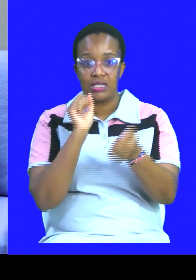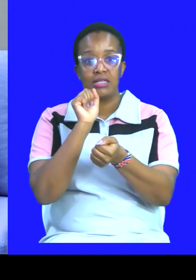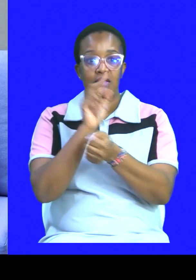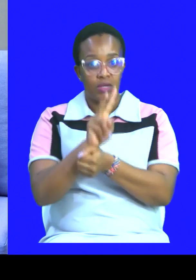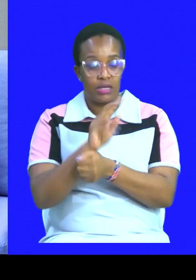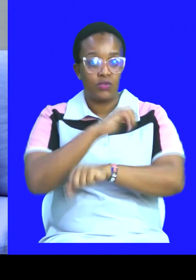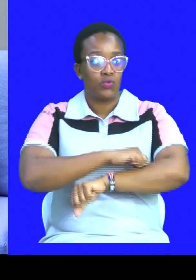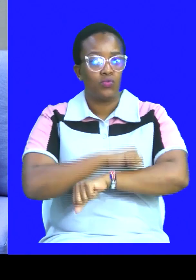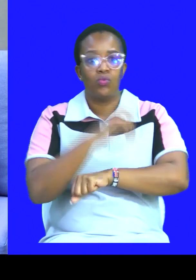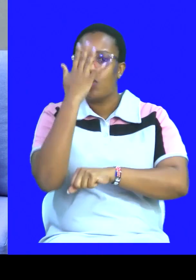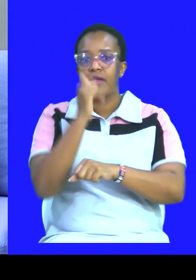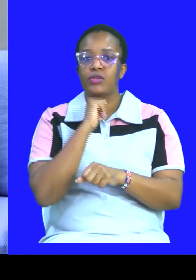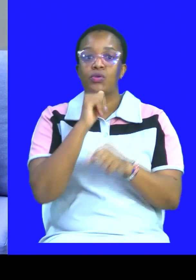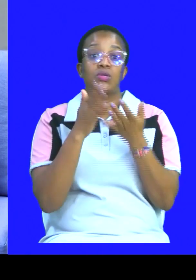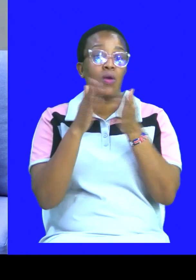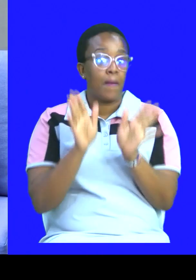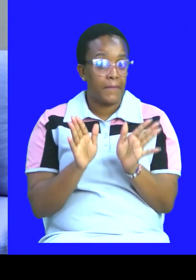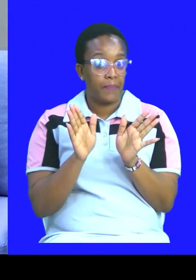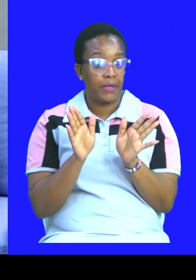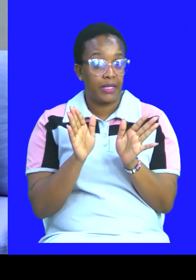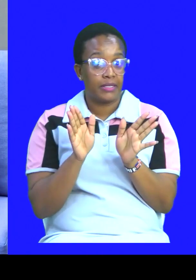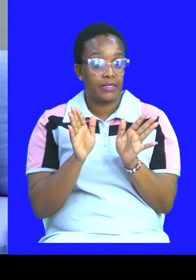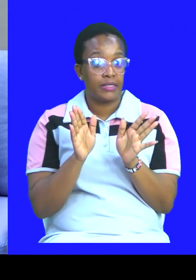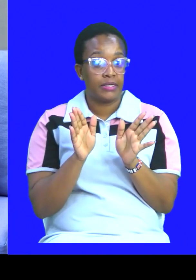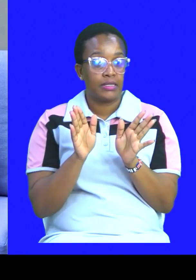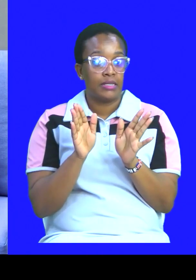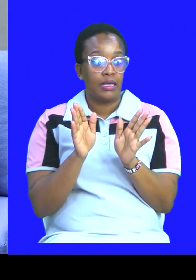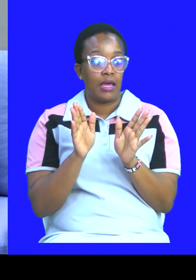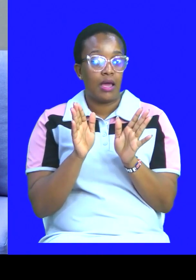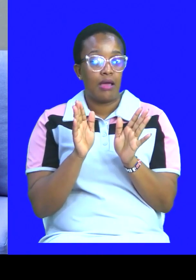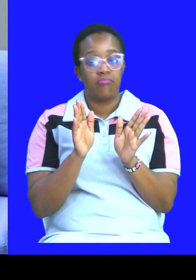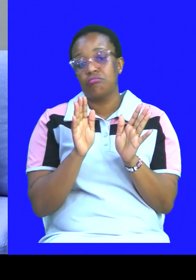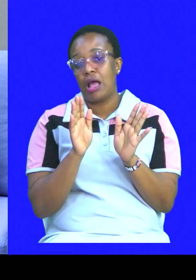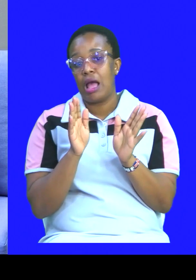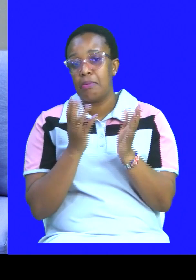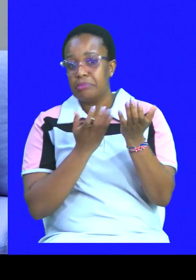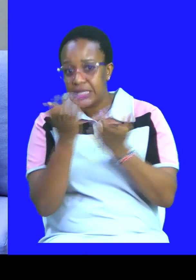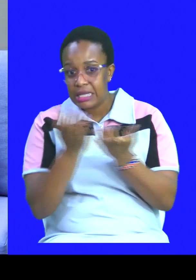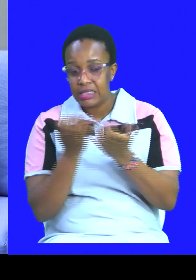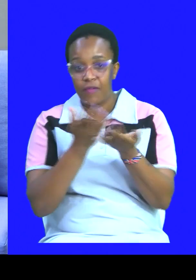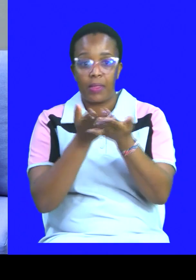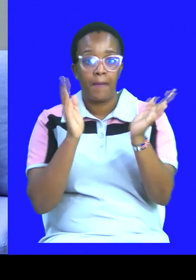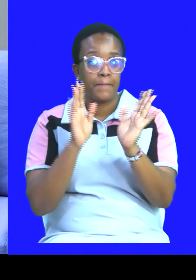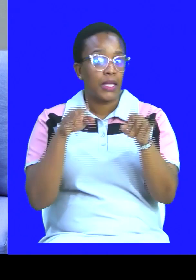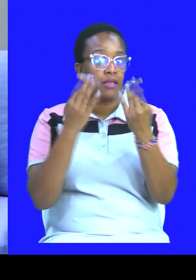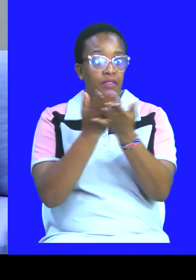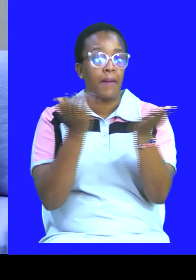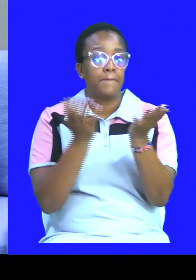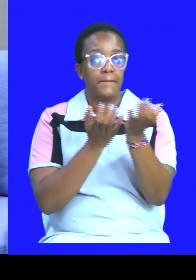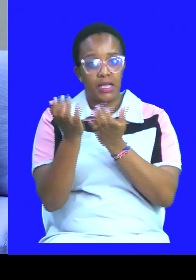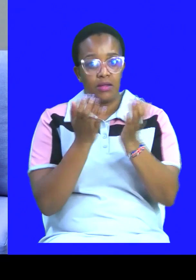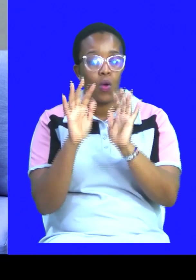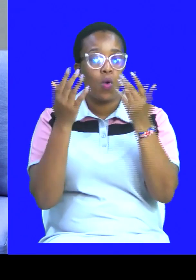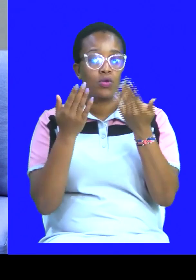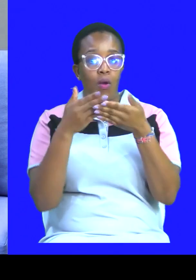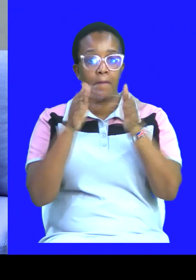why can't we open up, like train them in business, give them a business, or why can't we open like